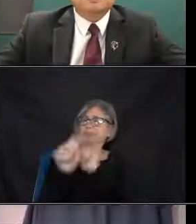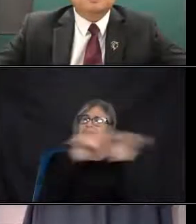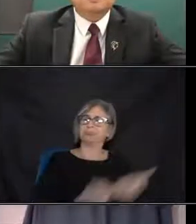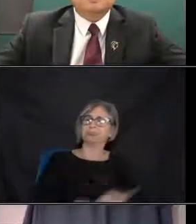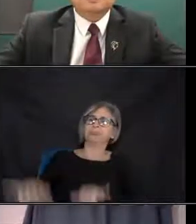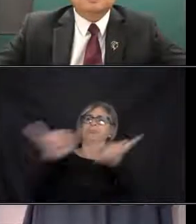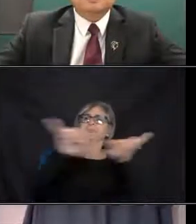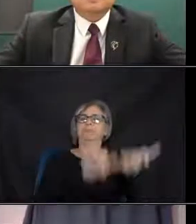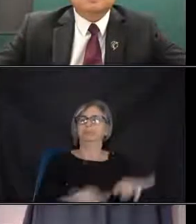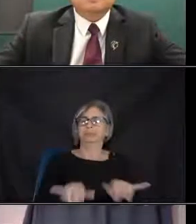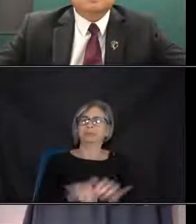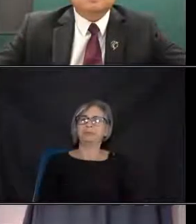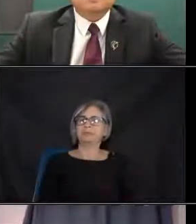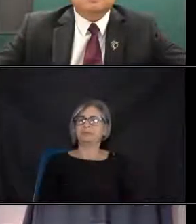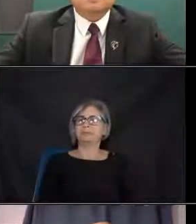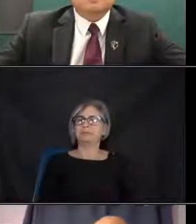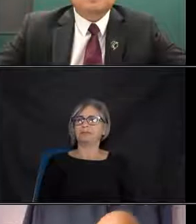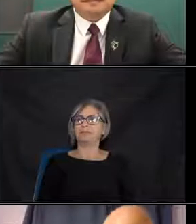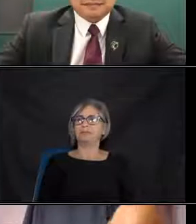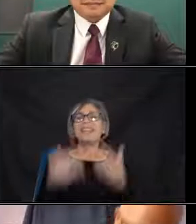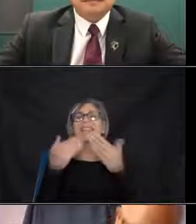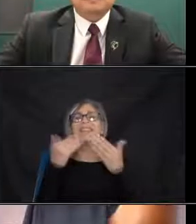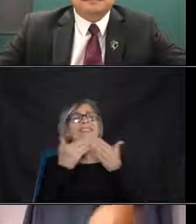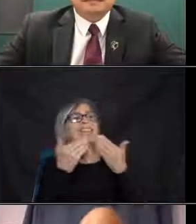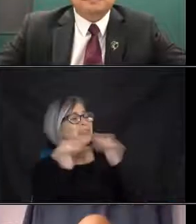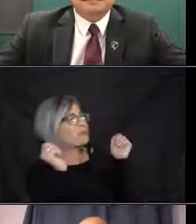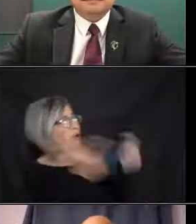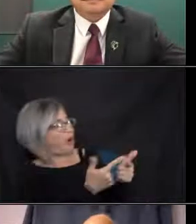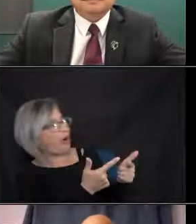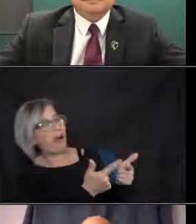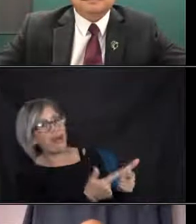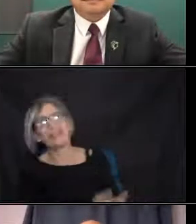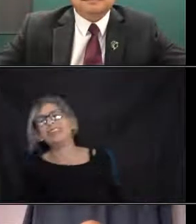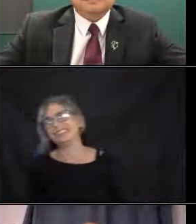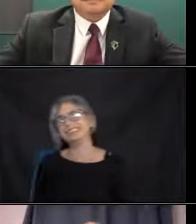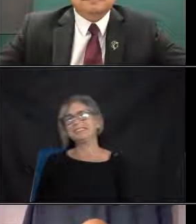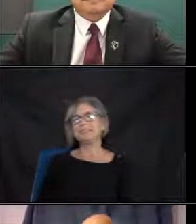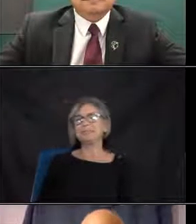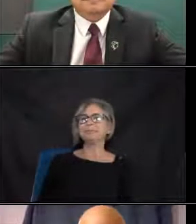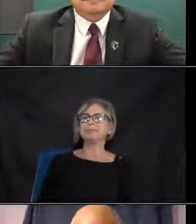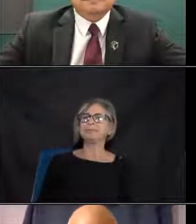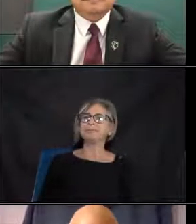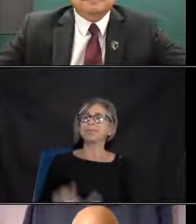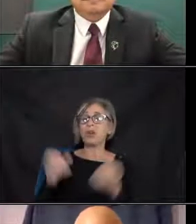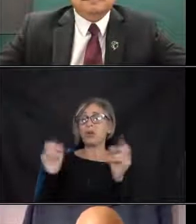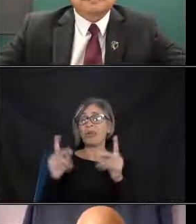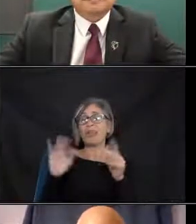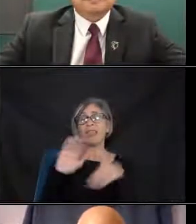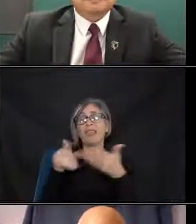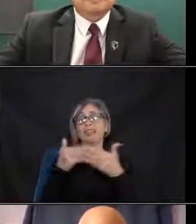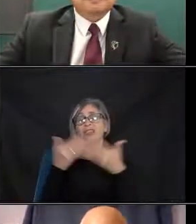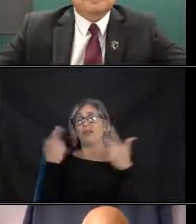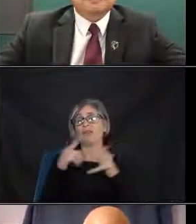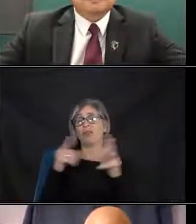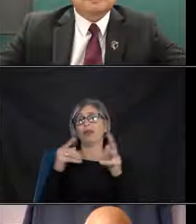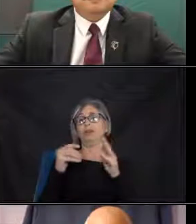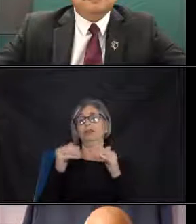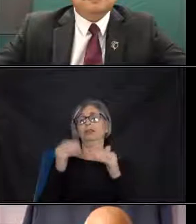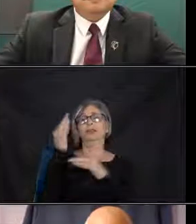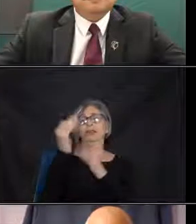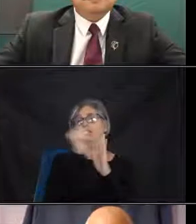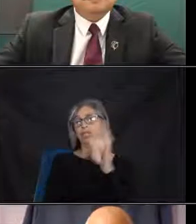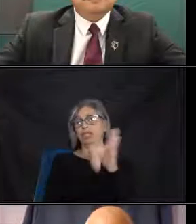passes unanimously. Thank you all. All right, and that is it to the future agenda. And